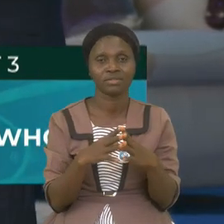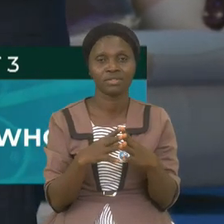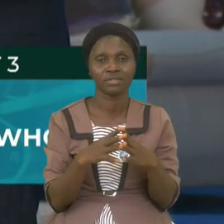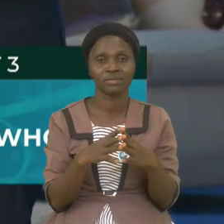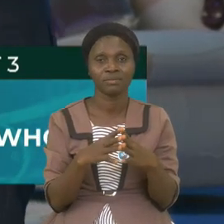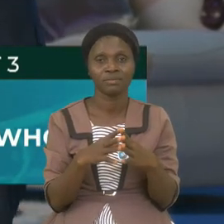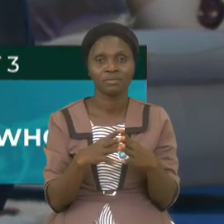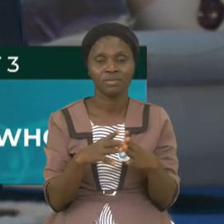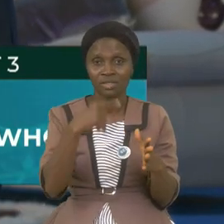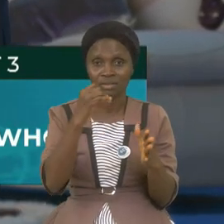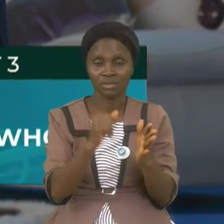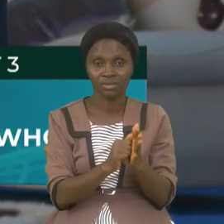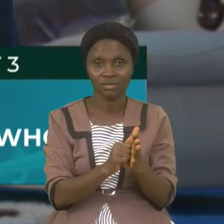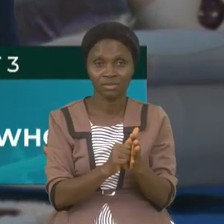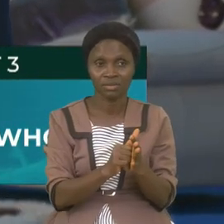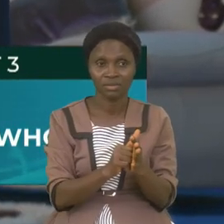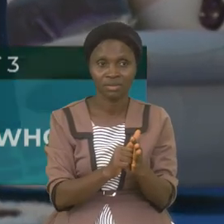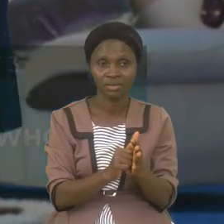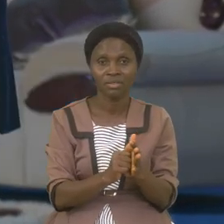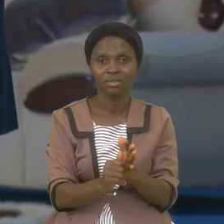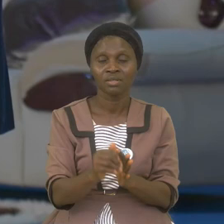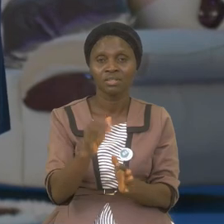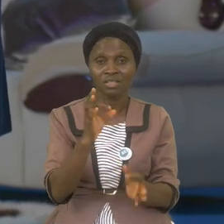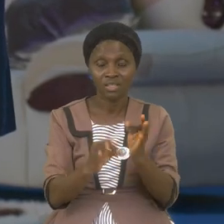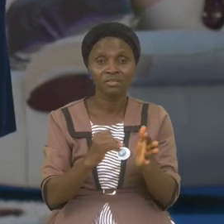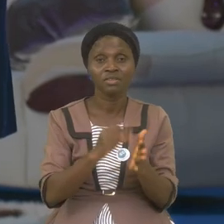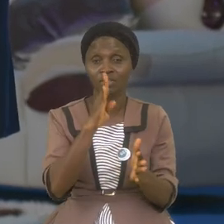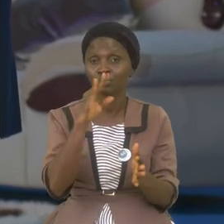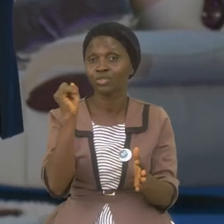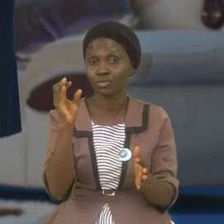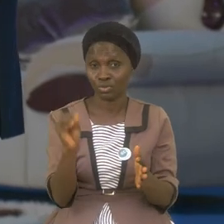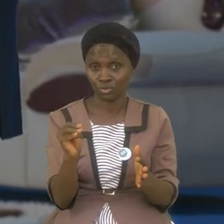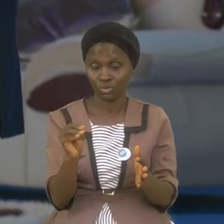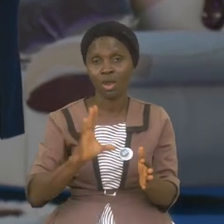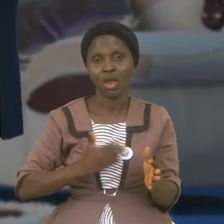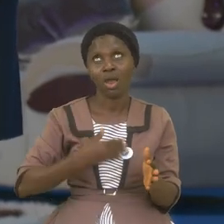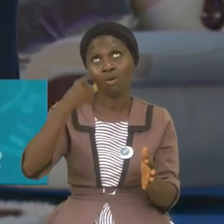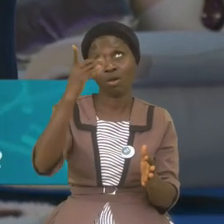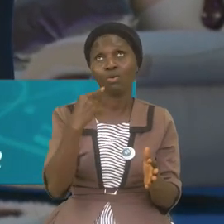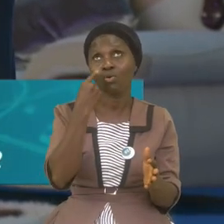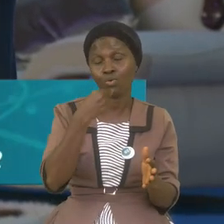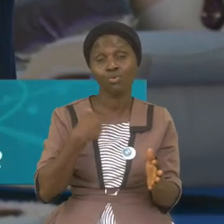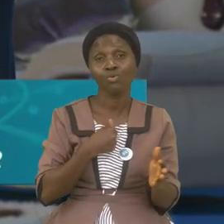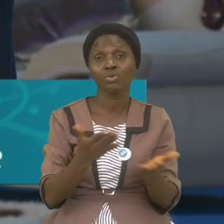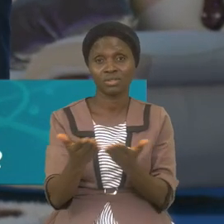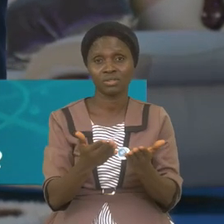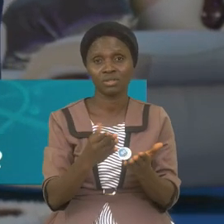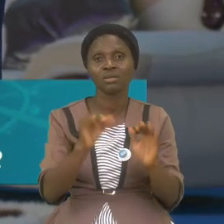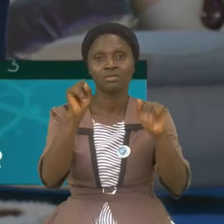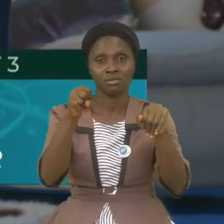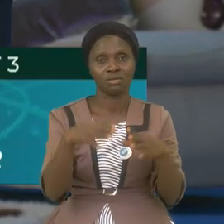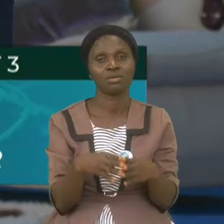17. It says, if it be so, our God whom we serve is able.